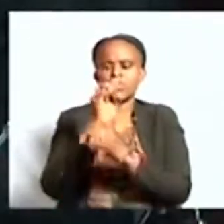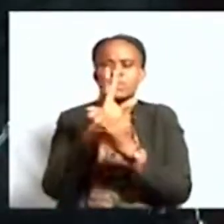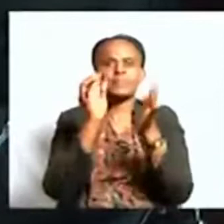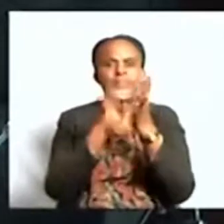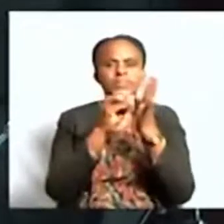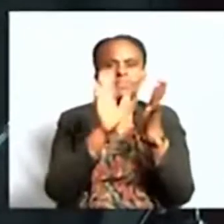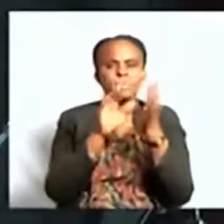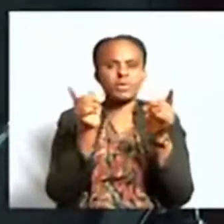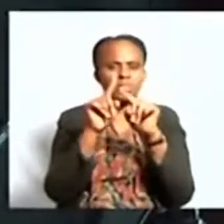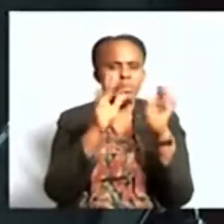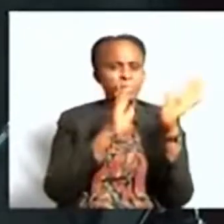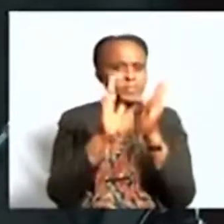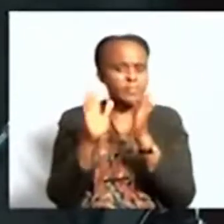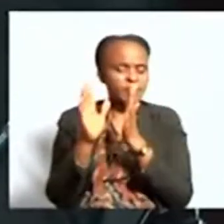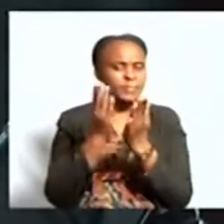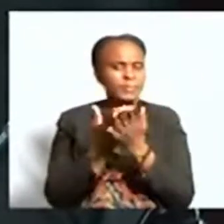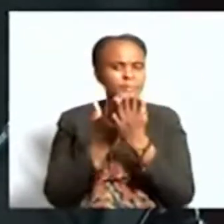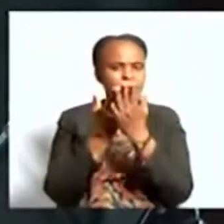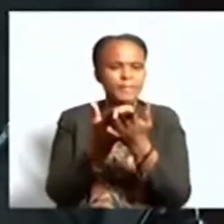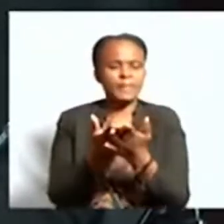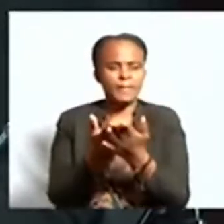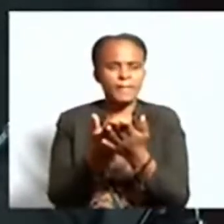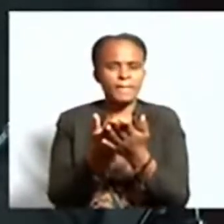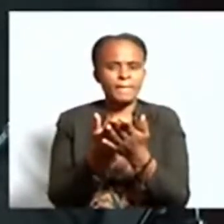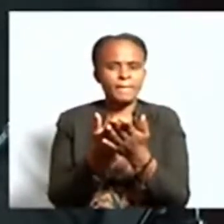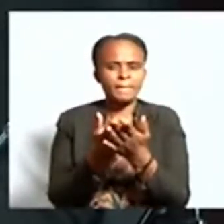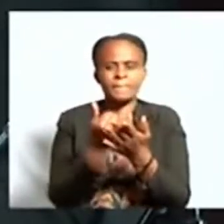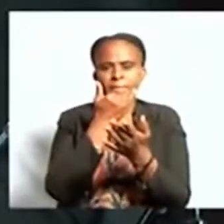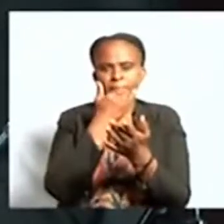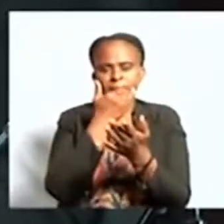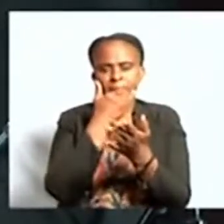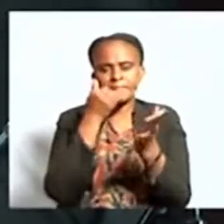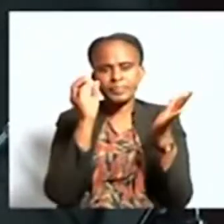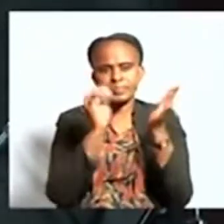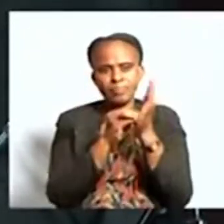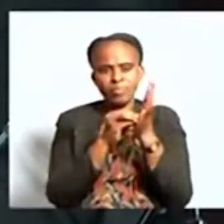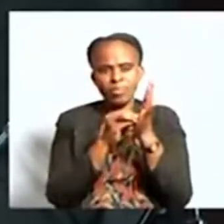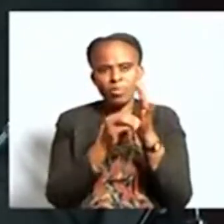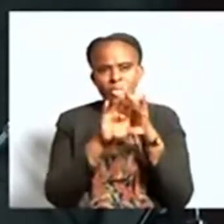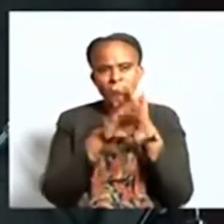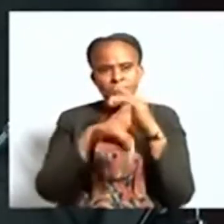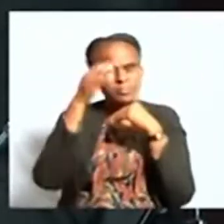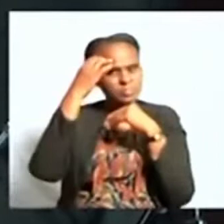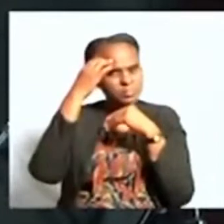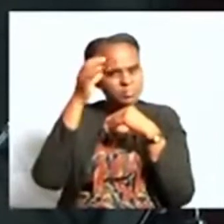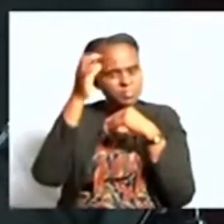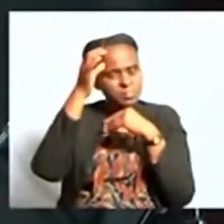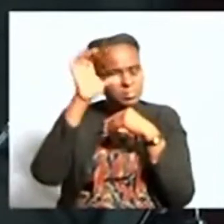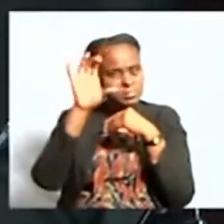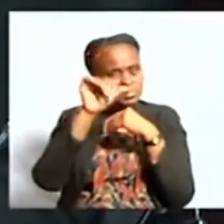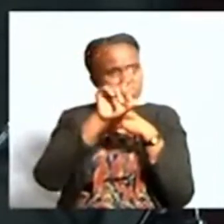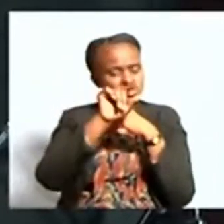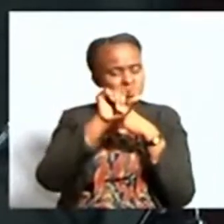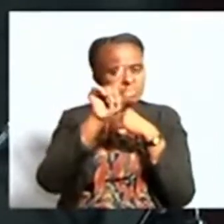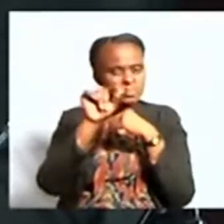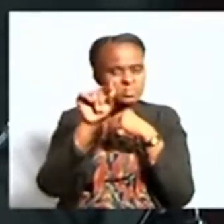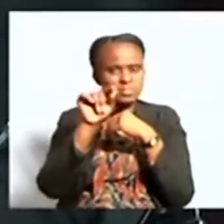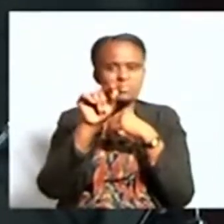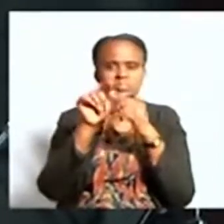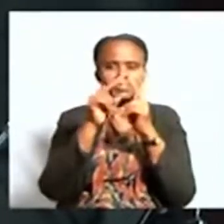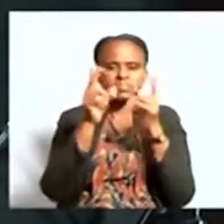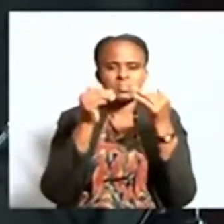think when they were preparing the submission, they omitted to put under Chingola 2020. So